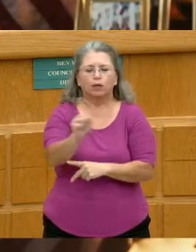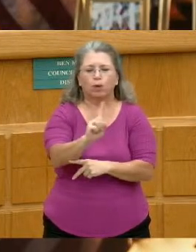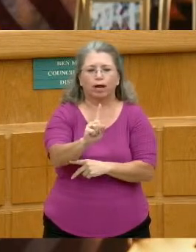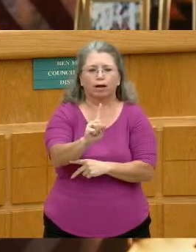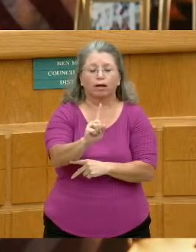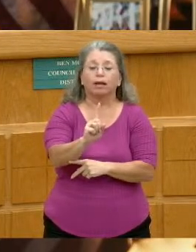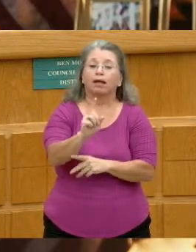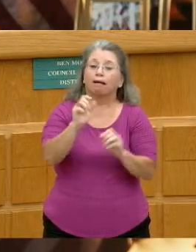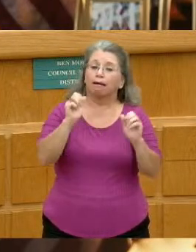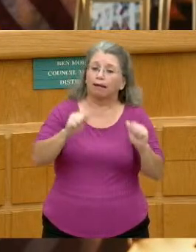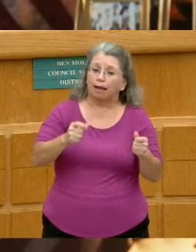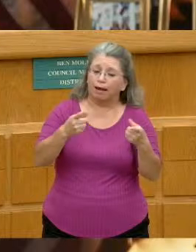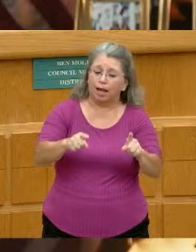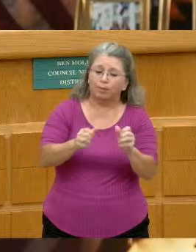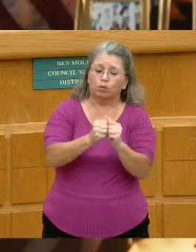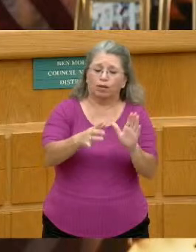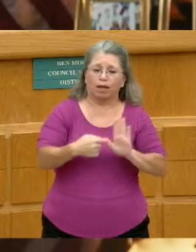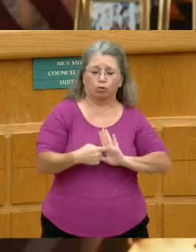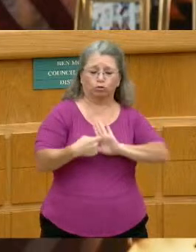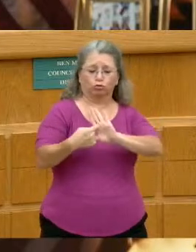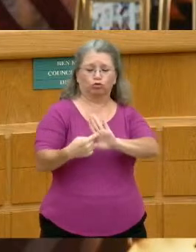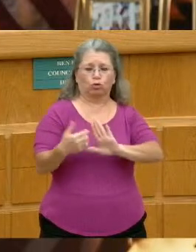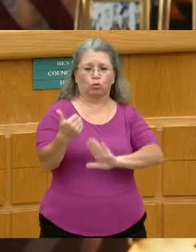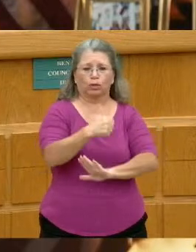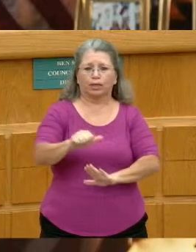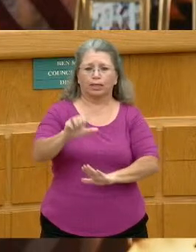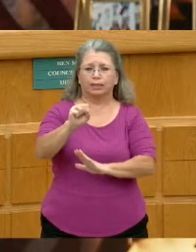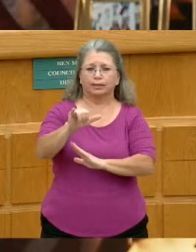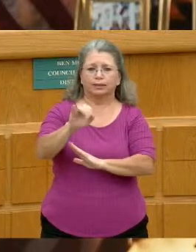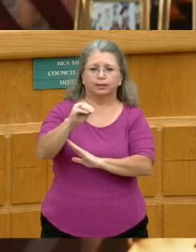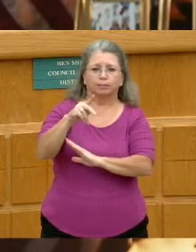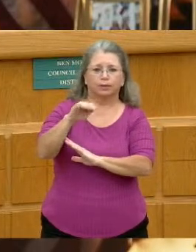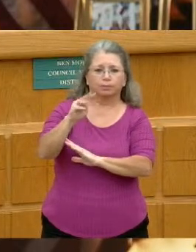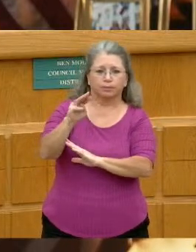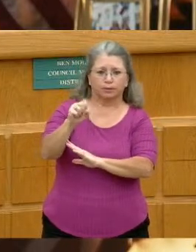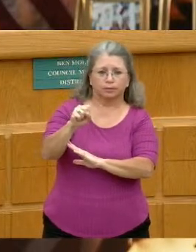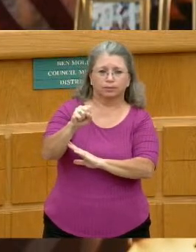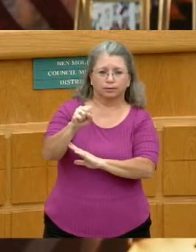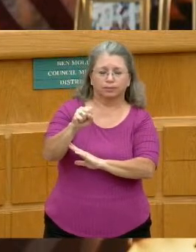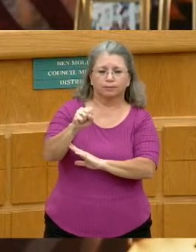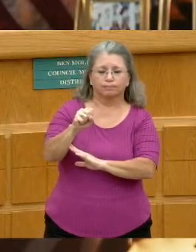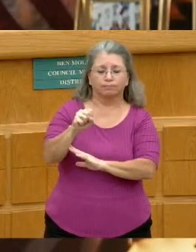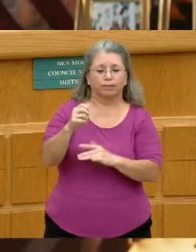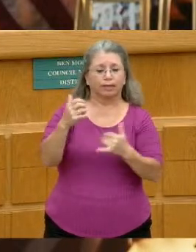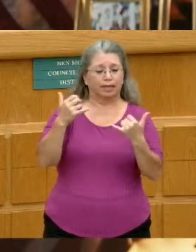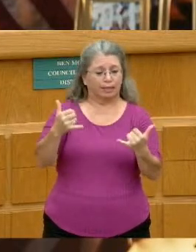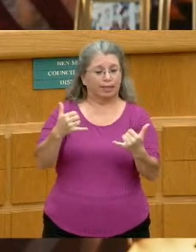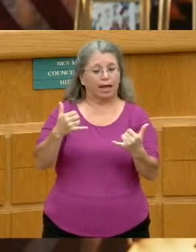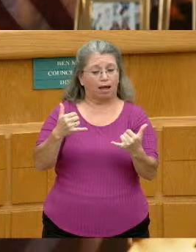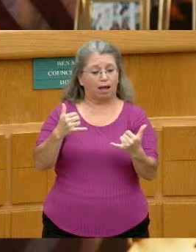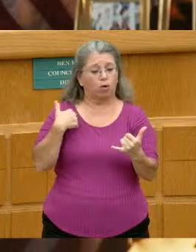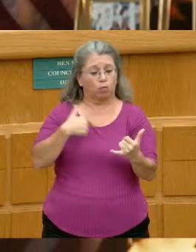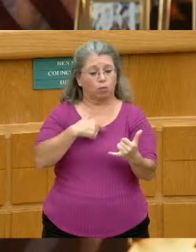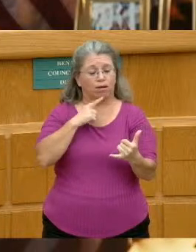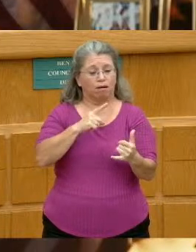symptoms. We are now at a point where the virus is spreading so fast,